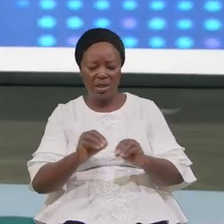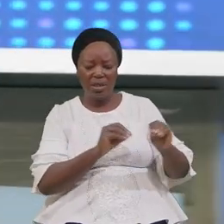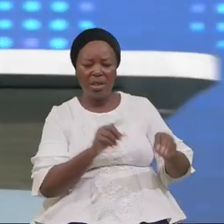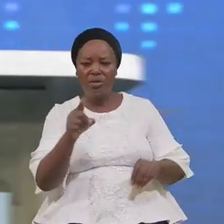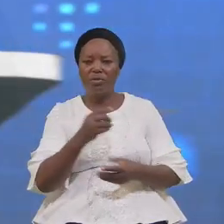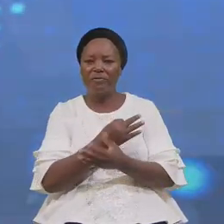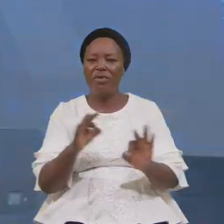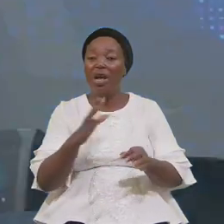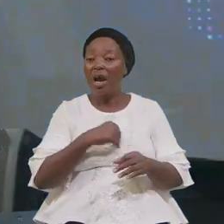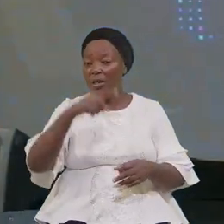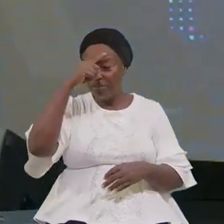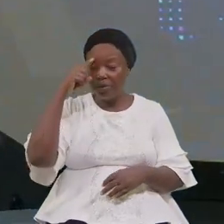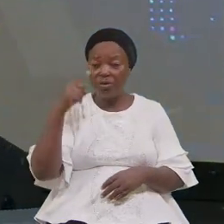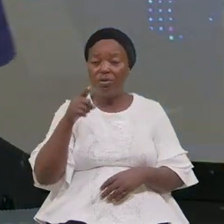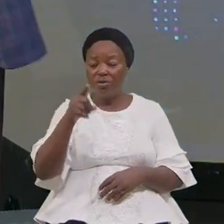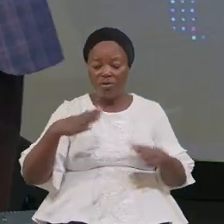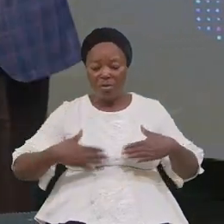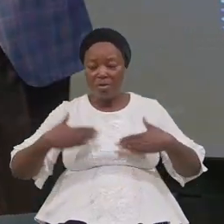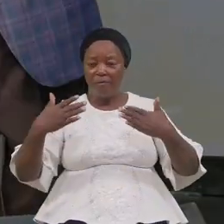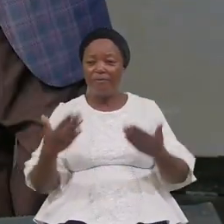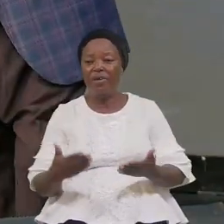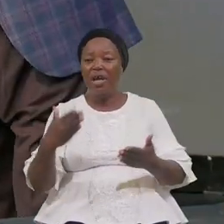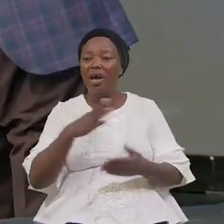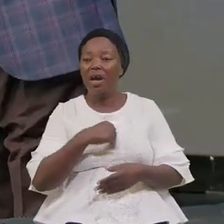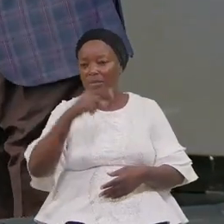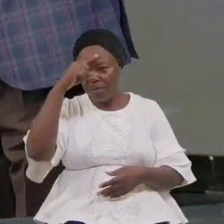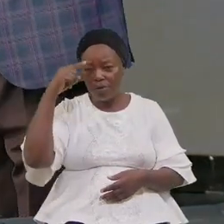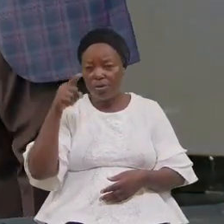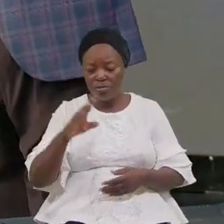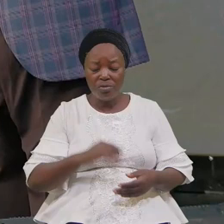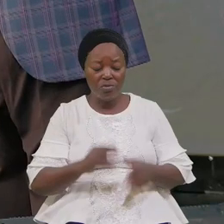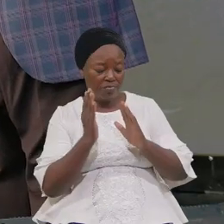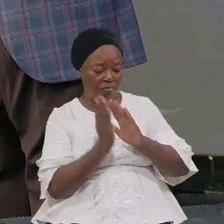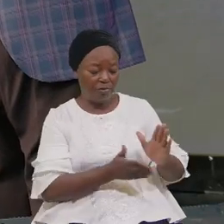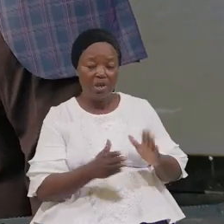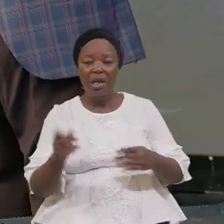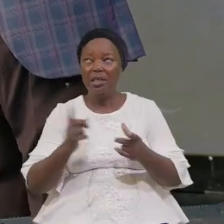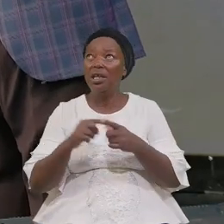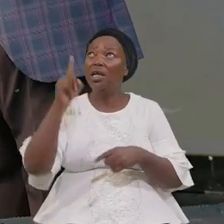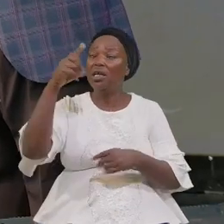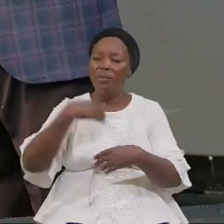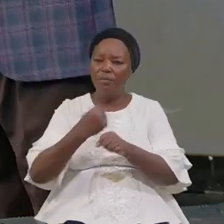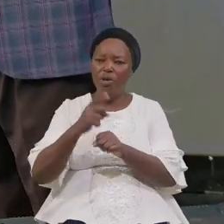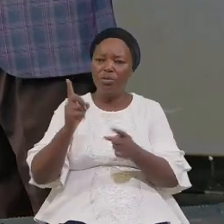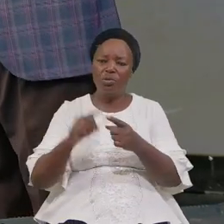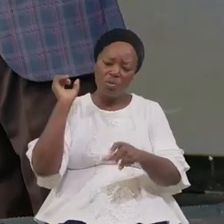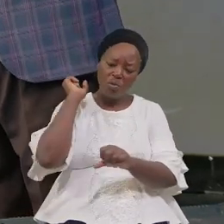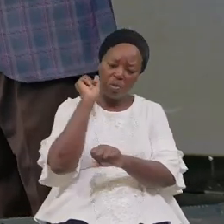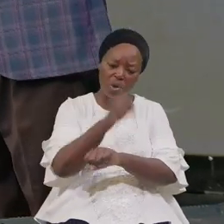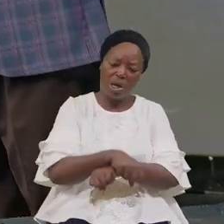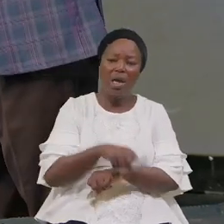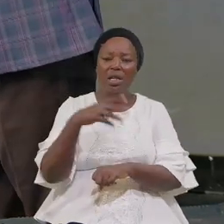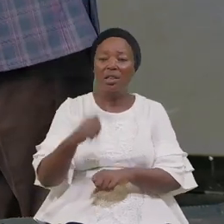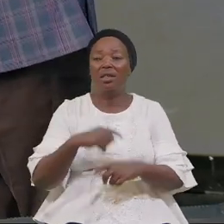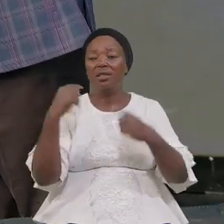And because you confess, because you forsook, He makes you to conquer the